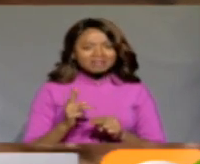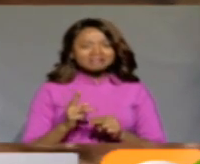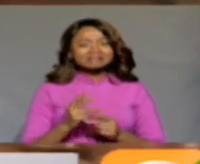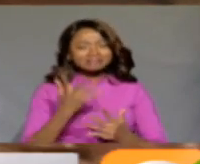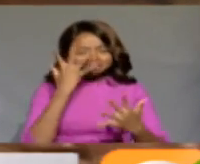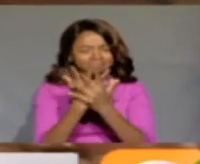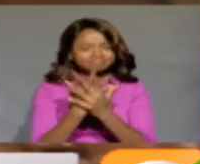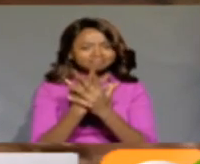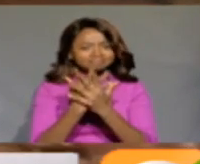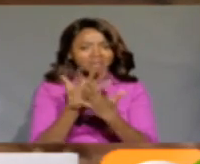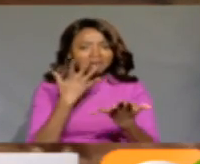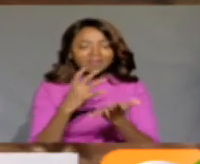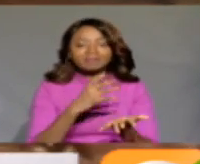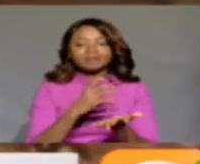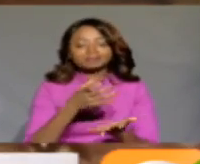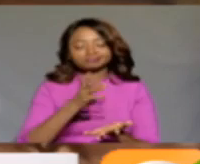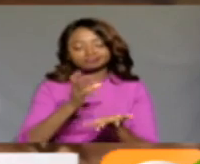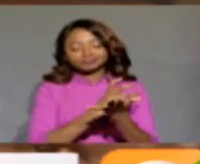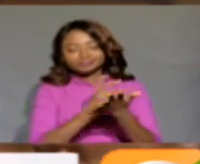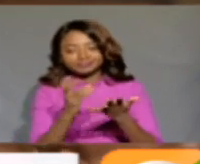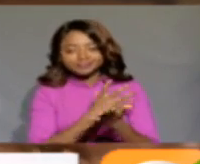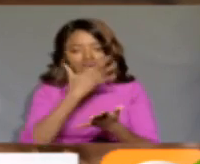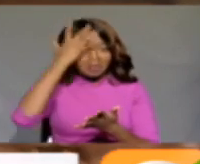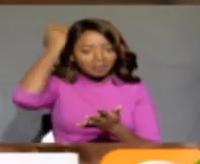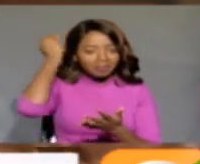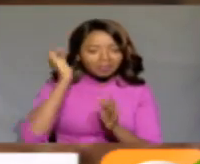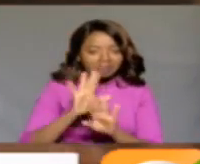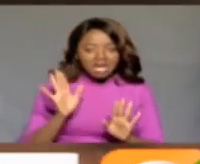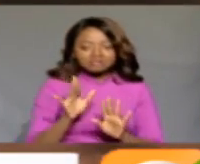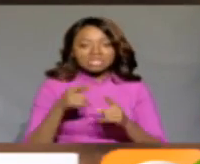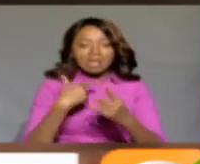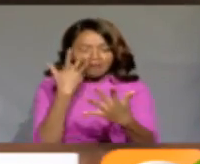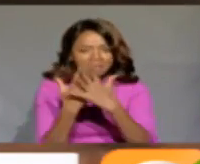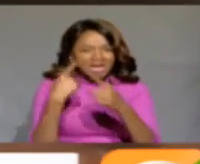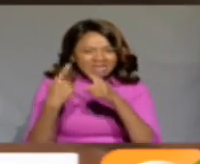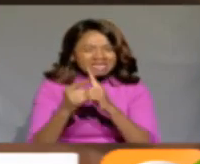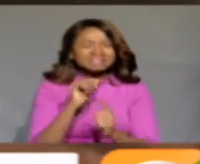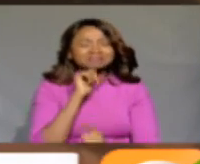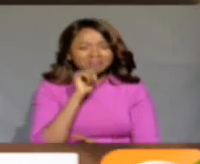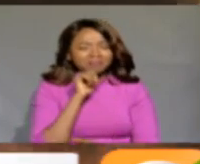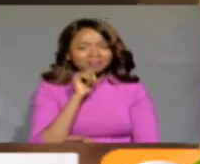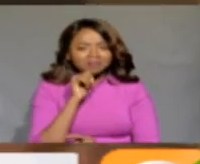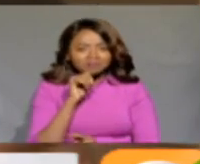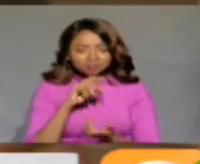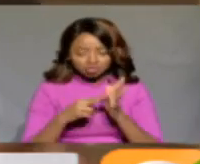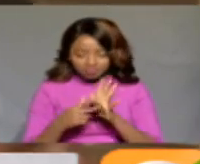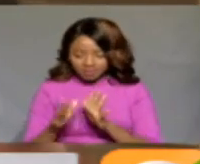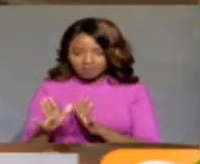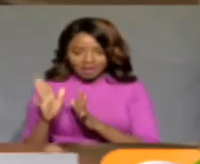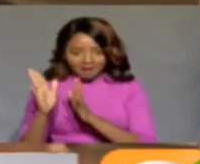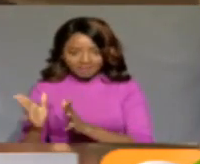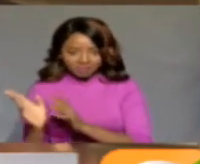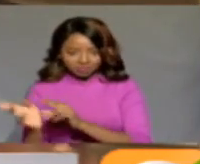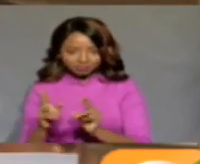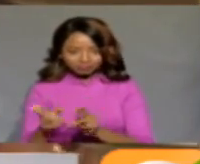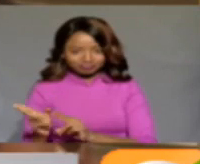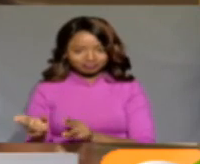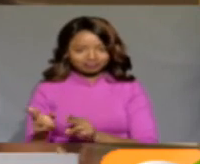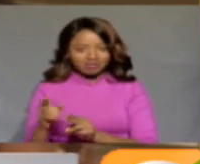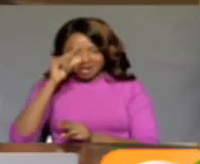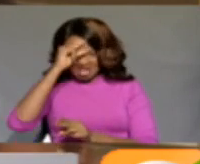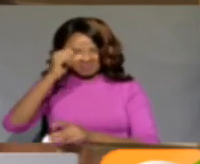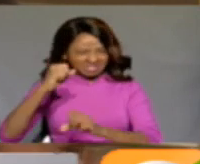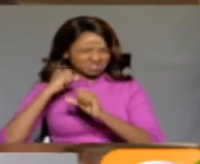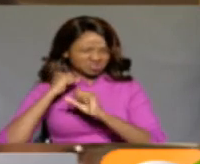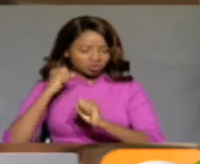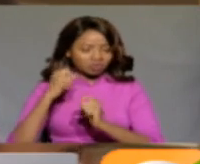petty cases such as drunk and disorderly. So does it mean that when it comes to the common wananchi, serikali iko na mikono mirefu, while